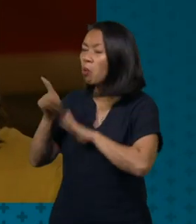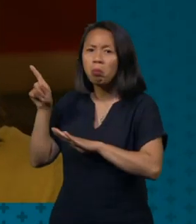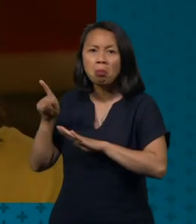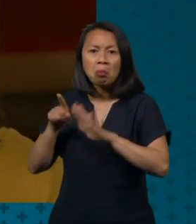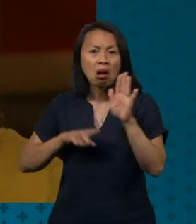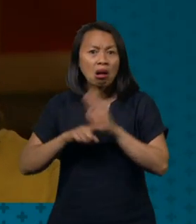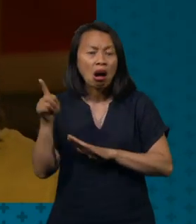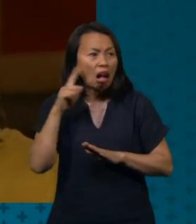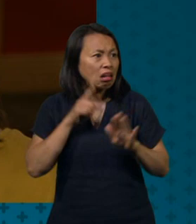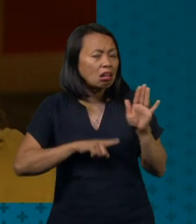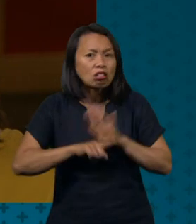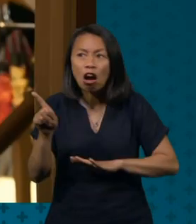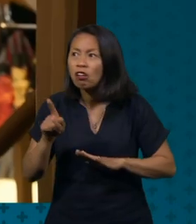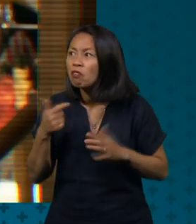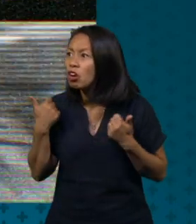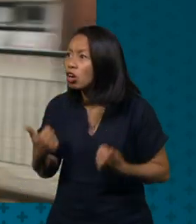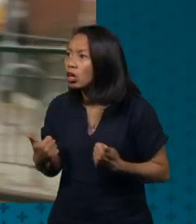He left a note, I think he's gone for good.